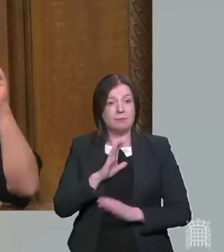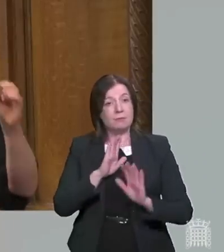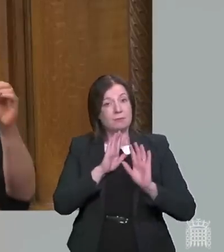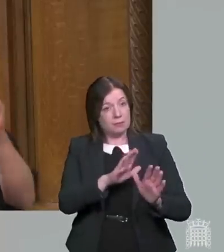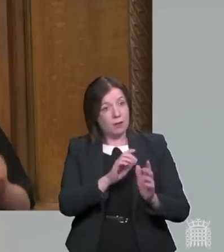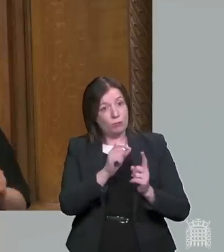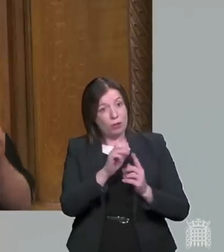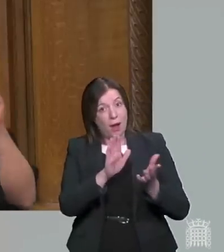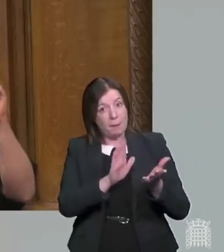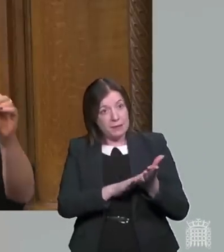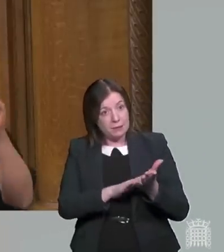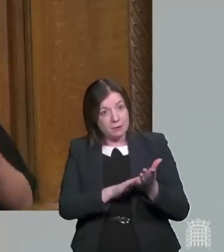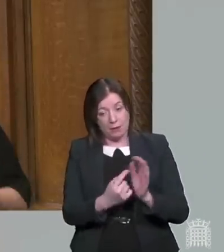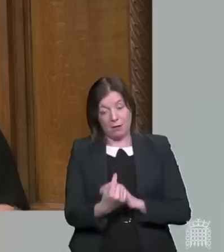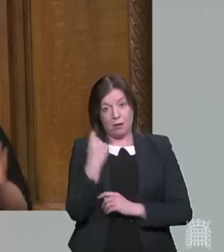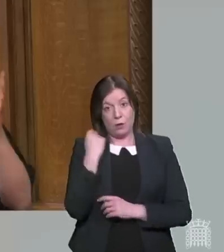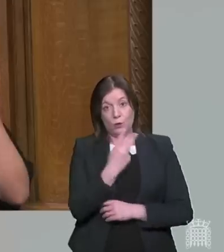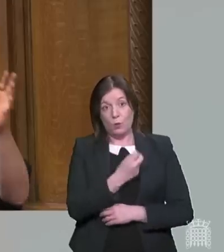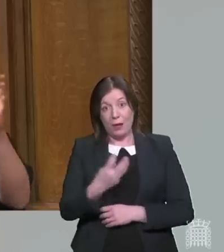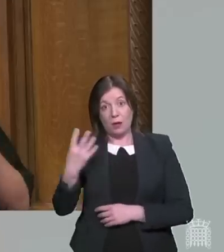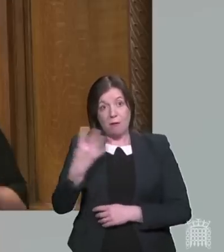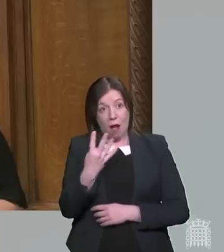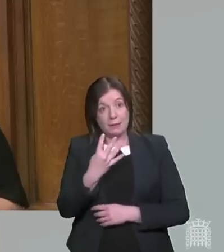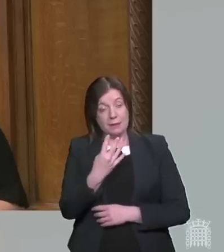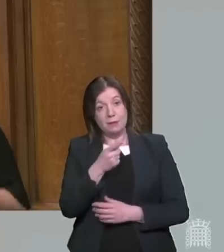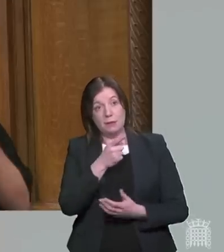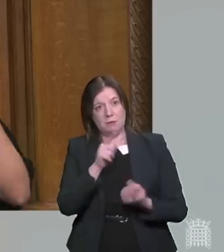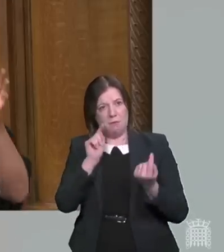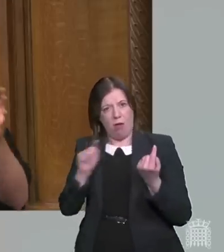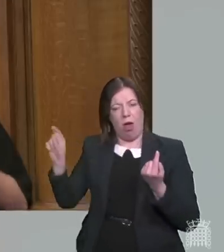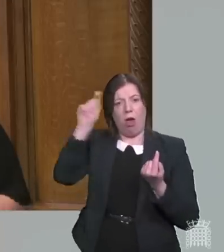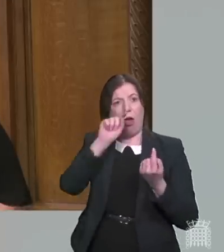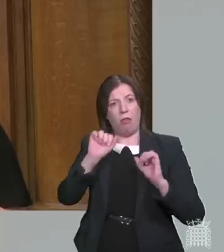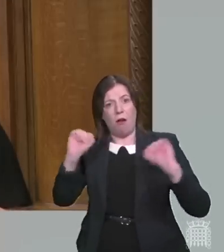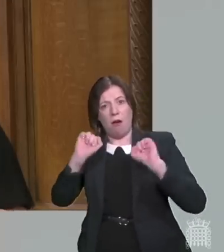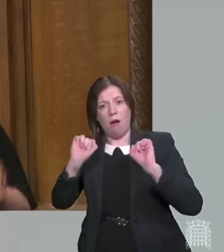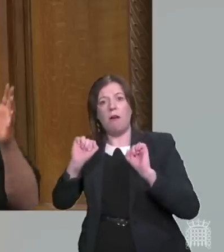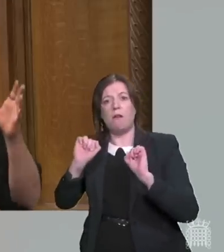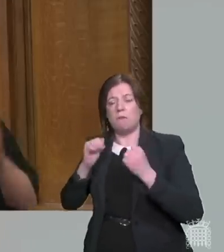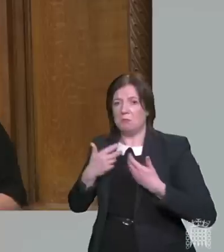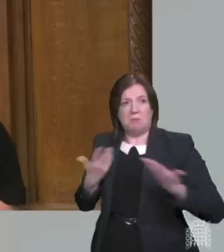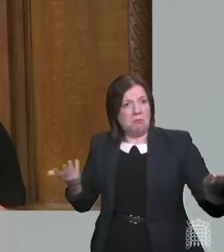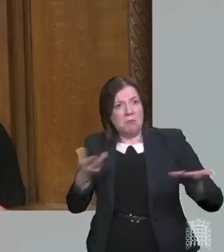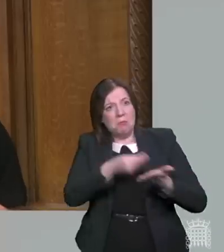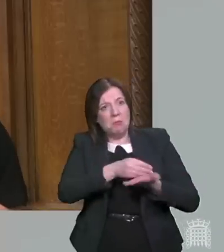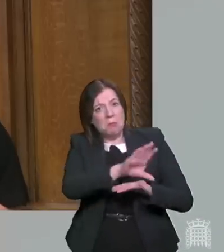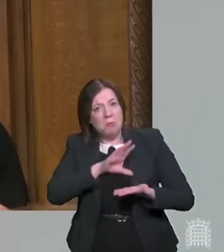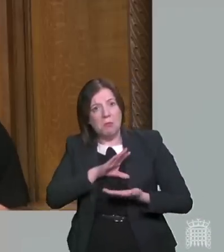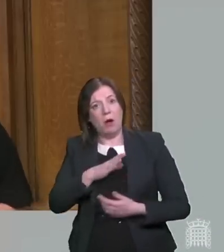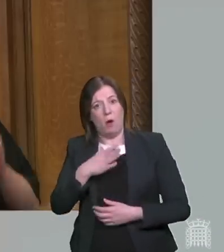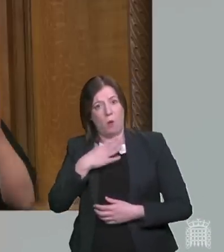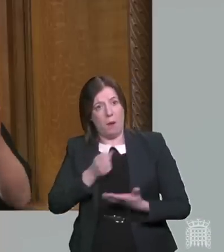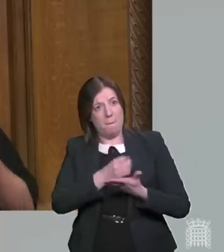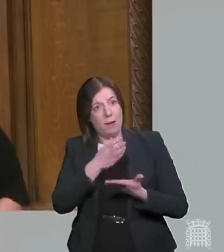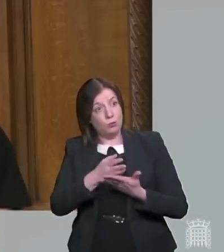delivering on exactly what was promised in 2019 to the areas that were forgotten the most, like Hambden and Haslingden? And will he visit once works